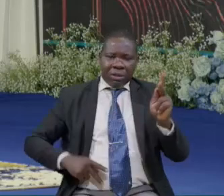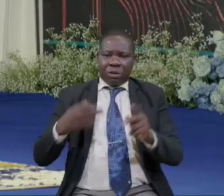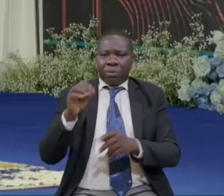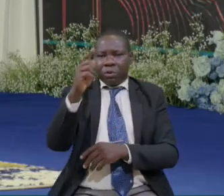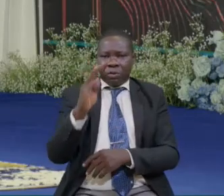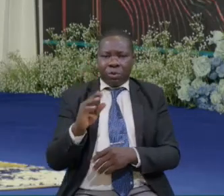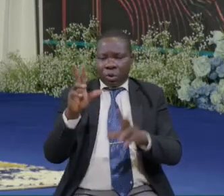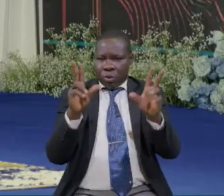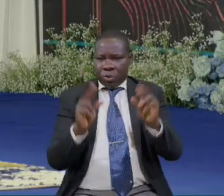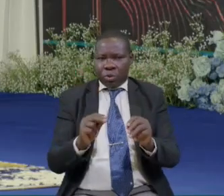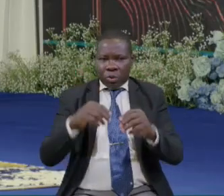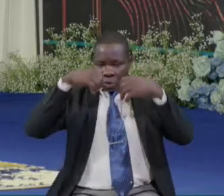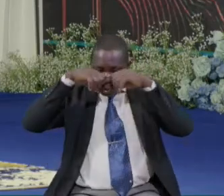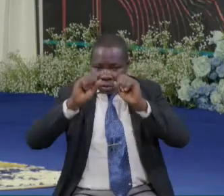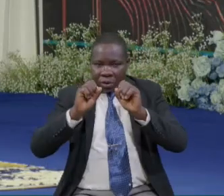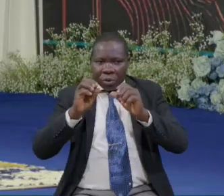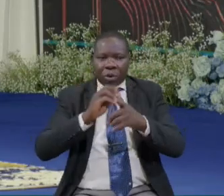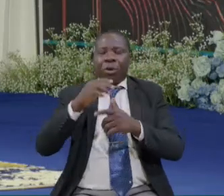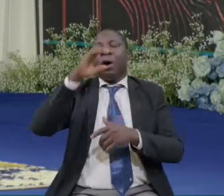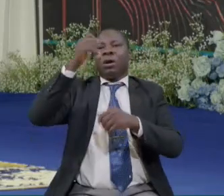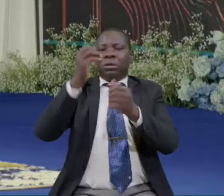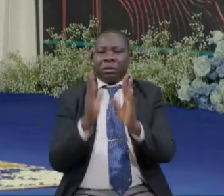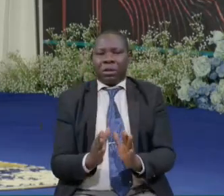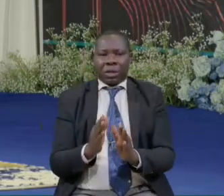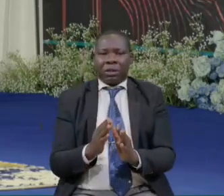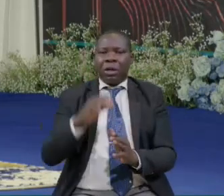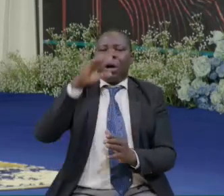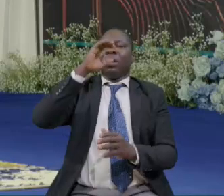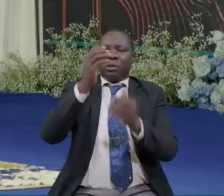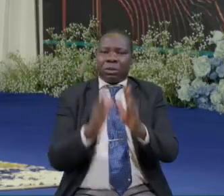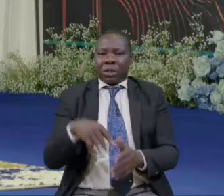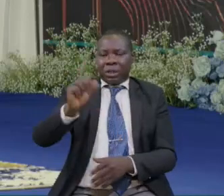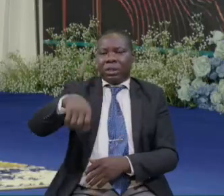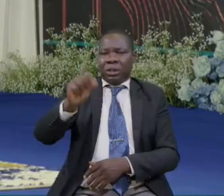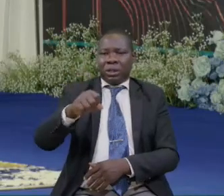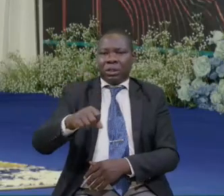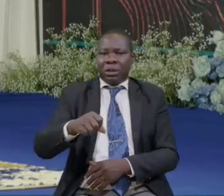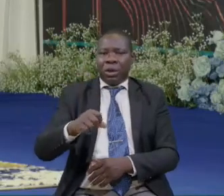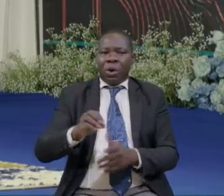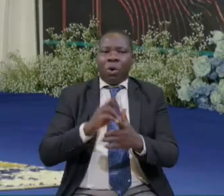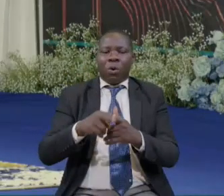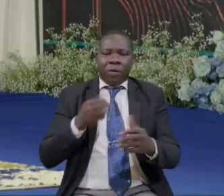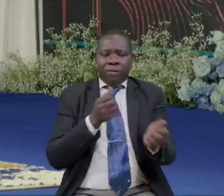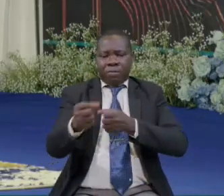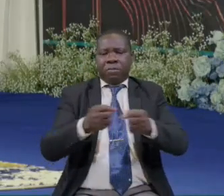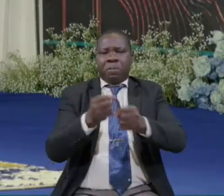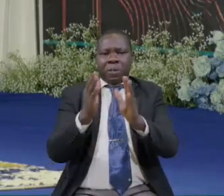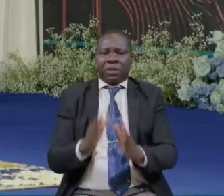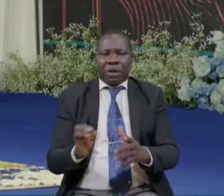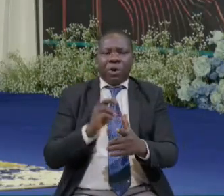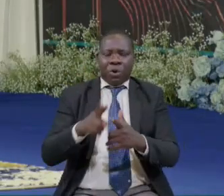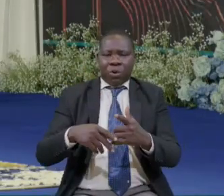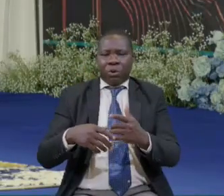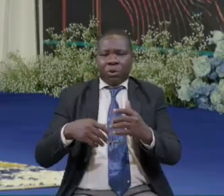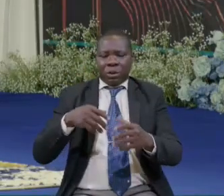nor the drunkards. Drunkards, yes. No revilers, nor the extortioners. They